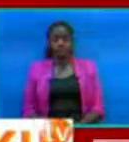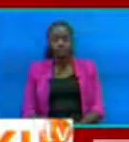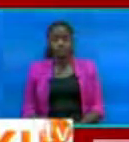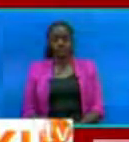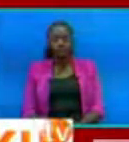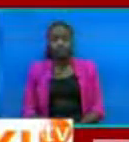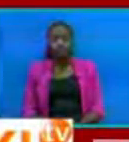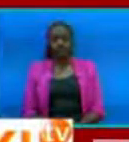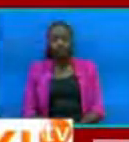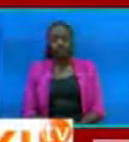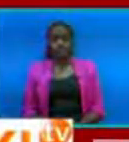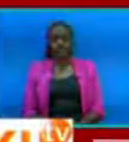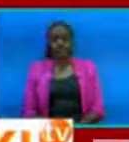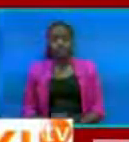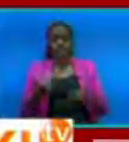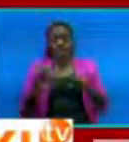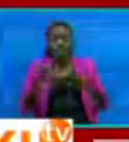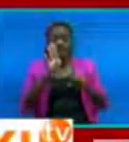a lot to play,